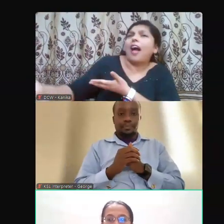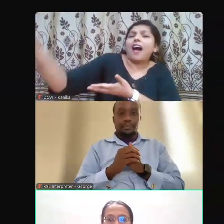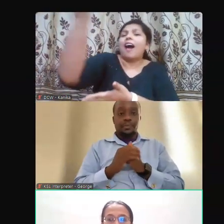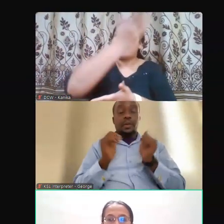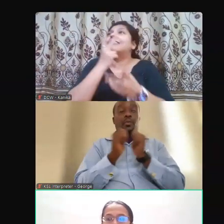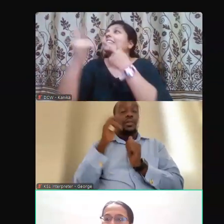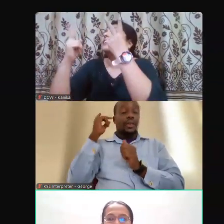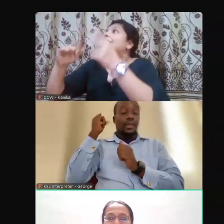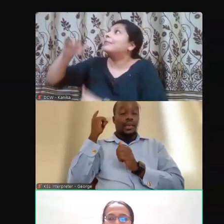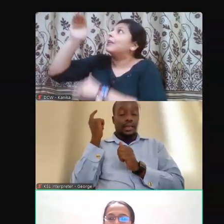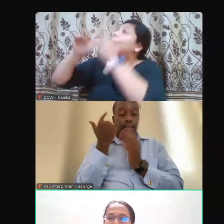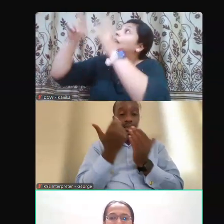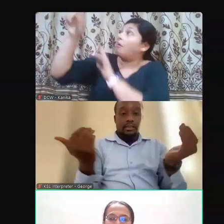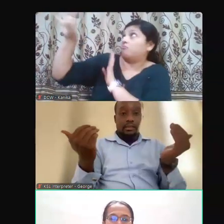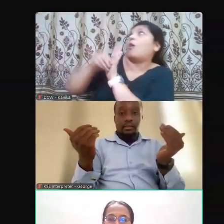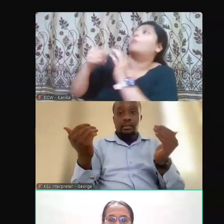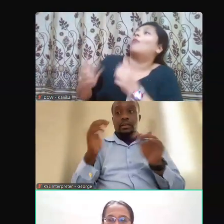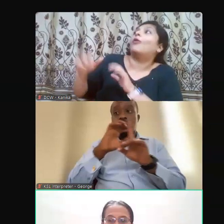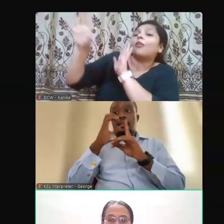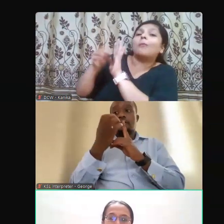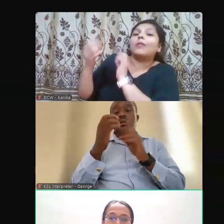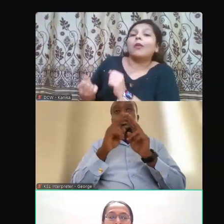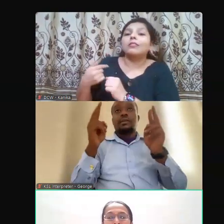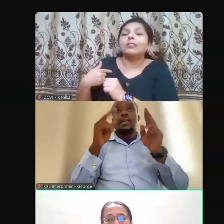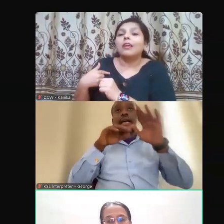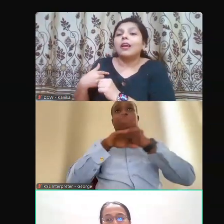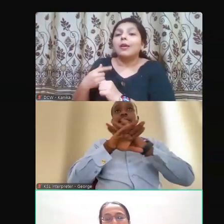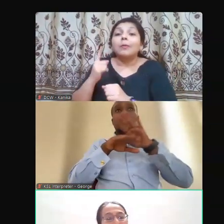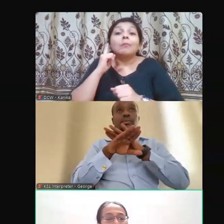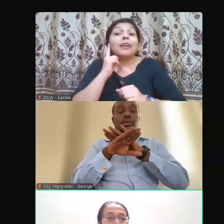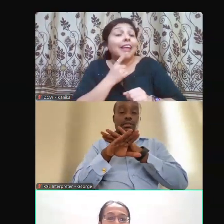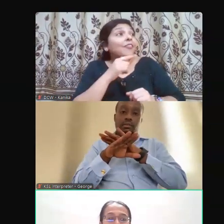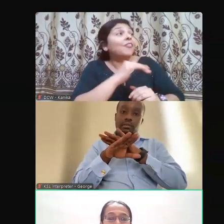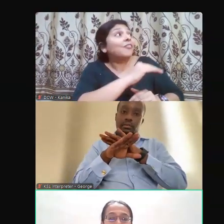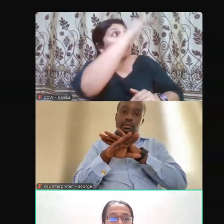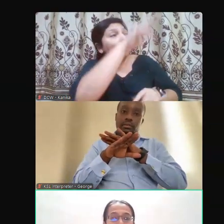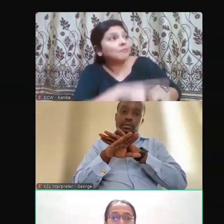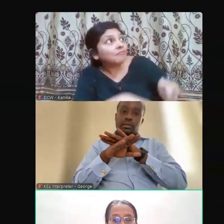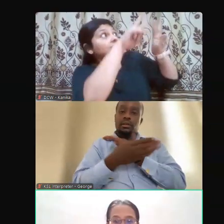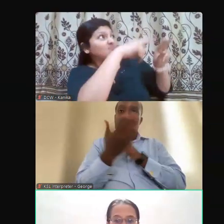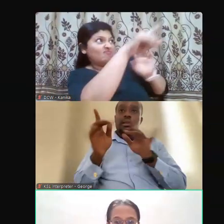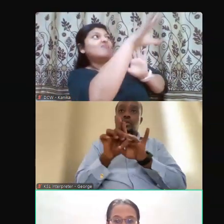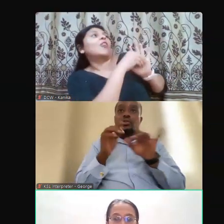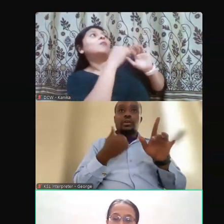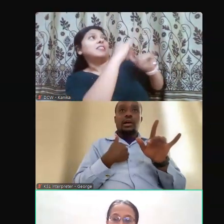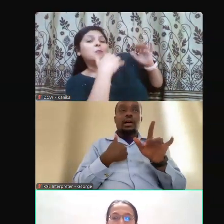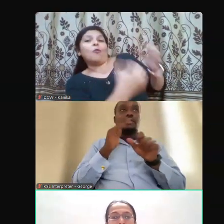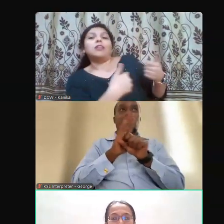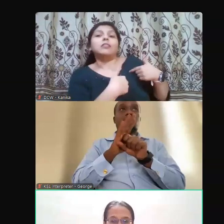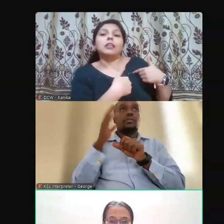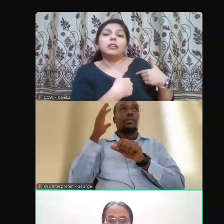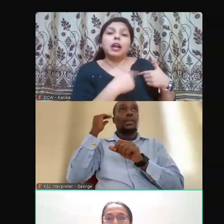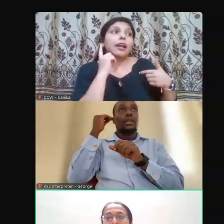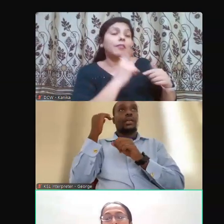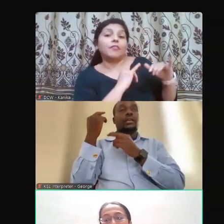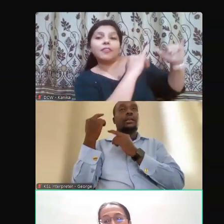children, the environment is very accessible. They also have a lot of hearing role models that they look